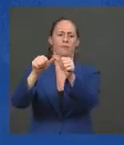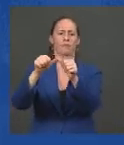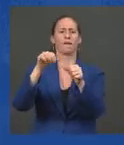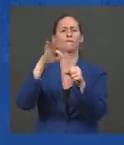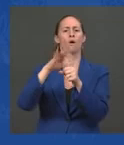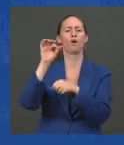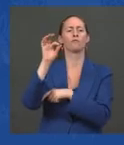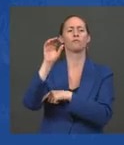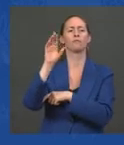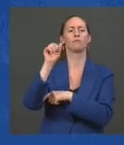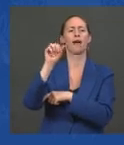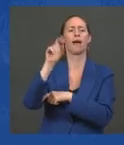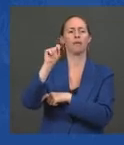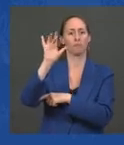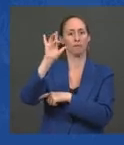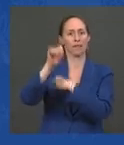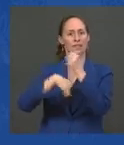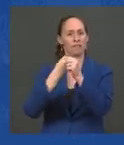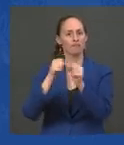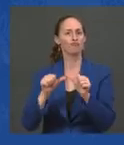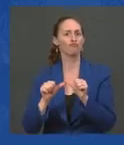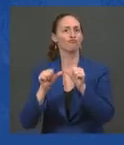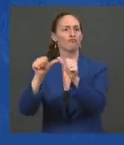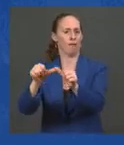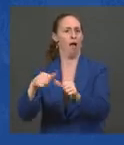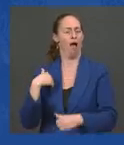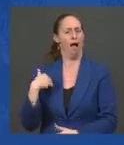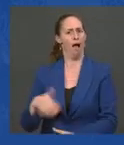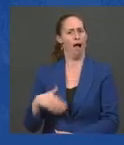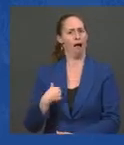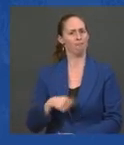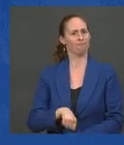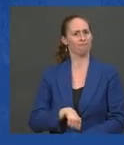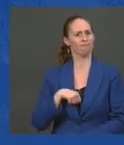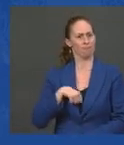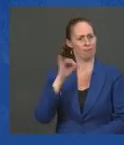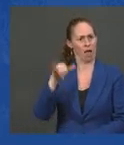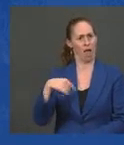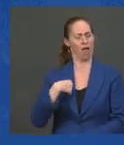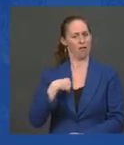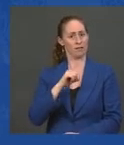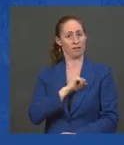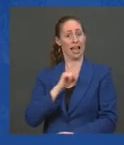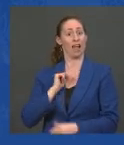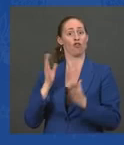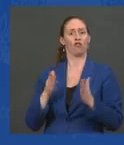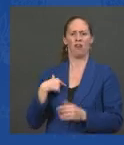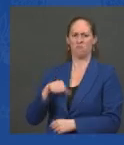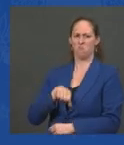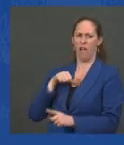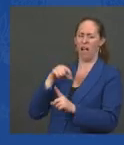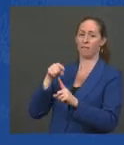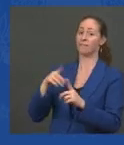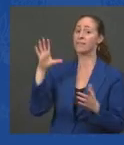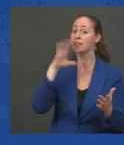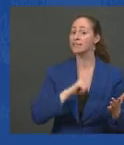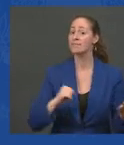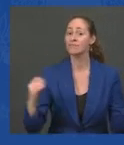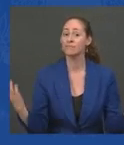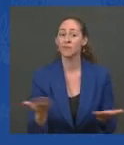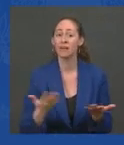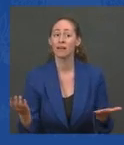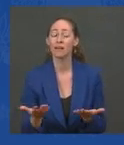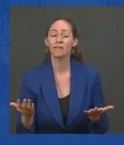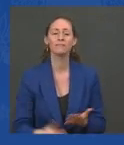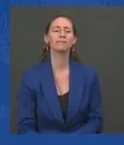one of the proudest things I ever did as a senator. But guess what? This means that some